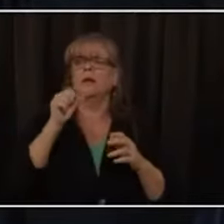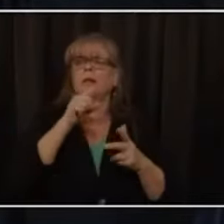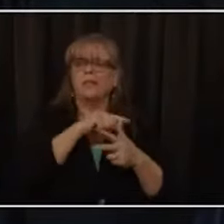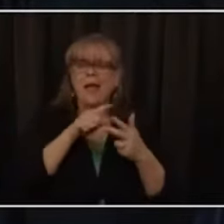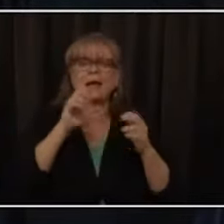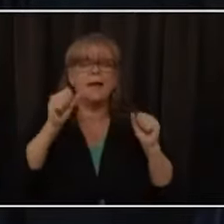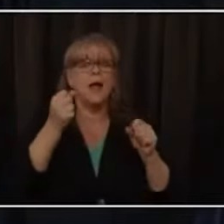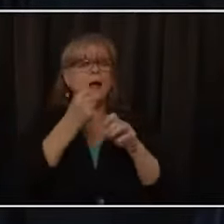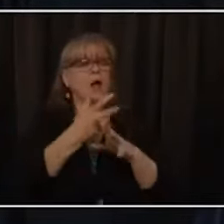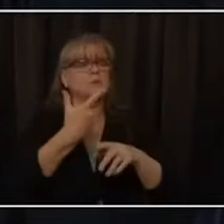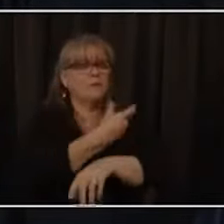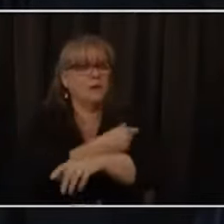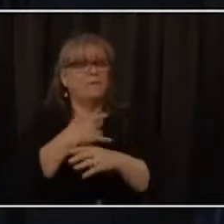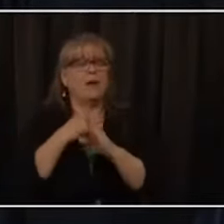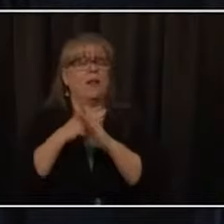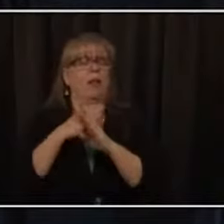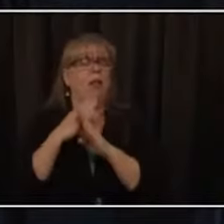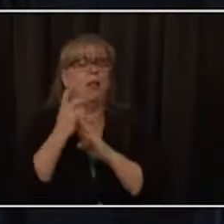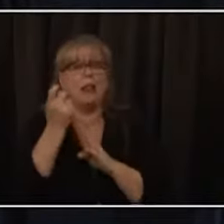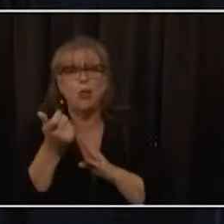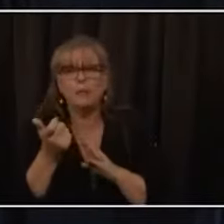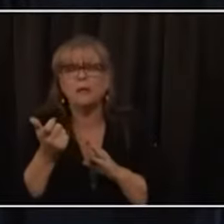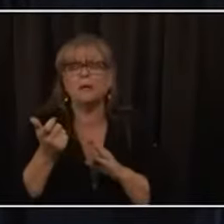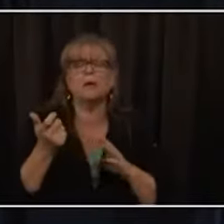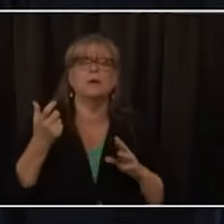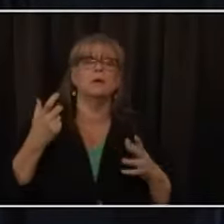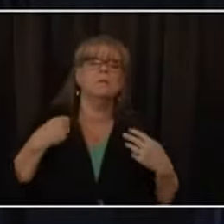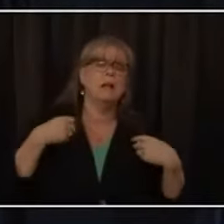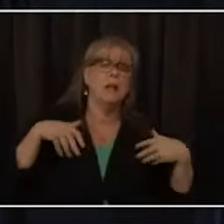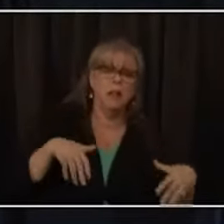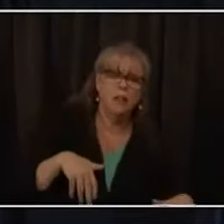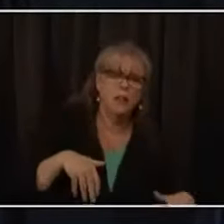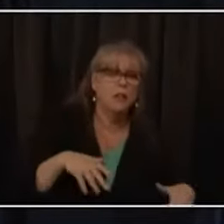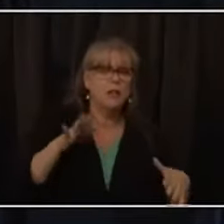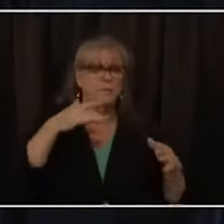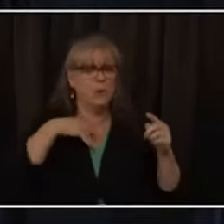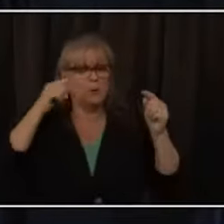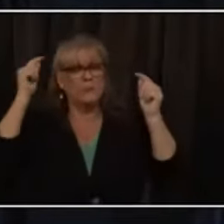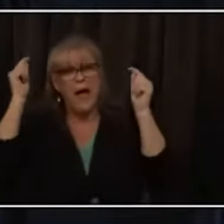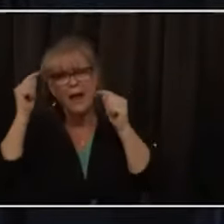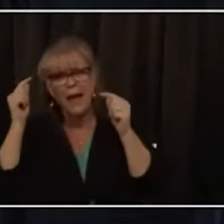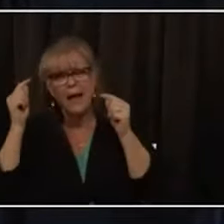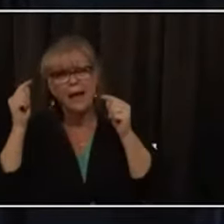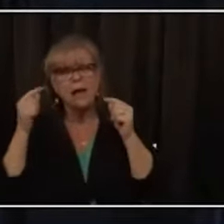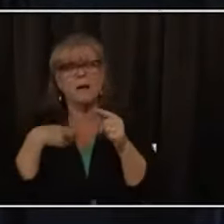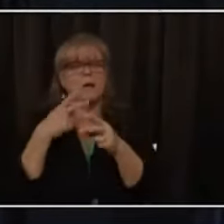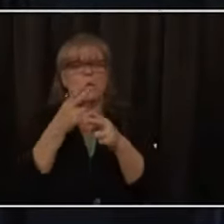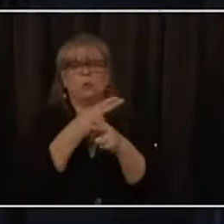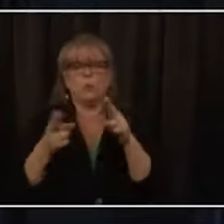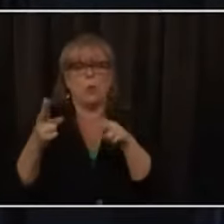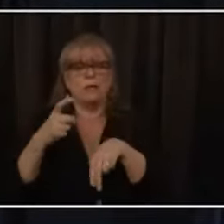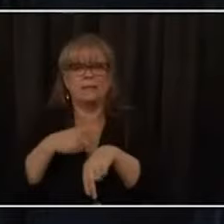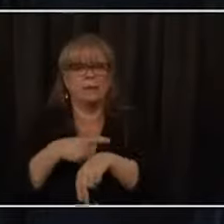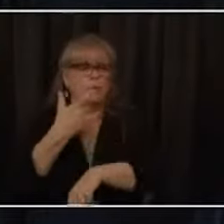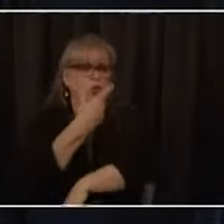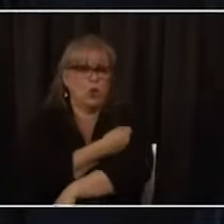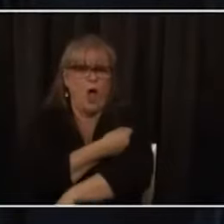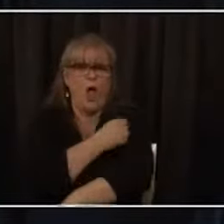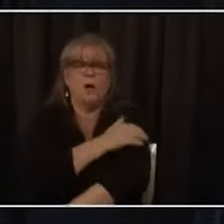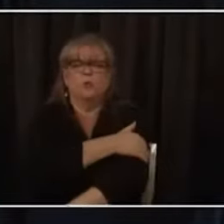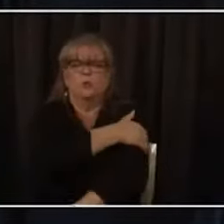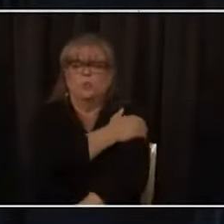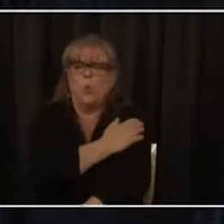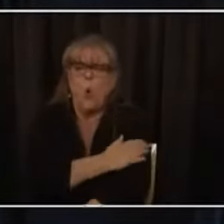site, headache, and that lasts usually between 2 and 3 days after vaccination. And of course, those